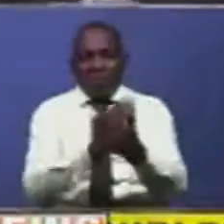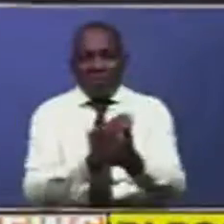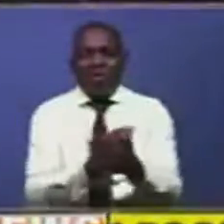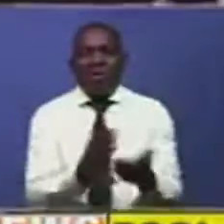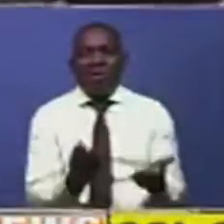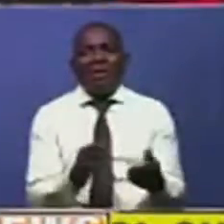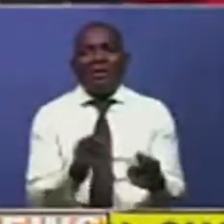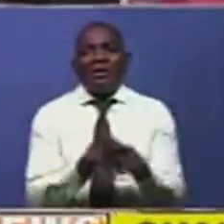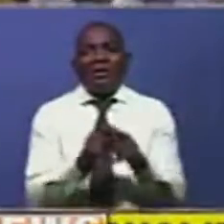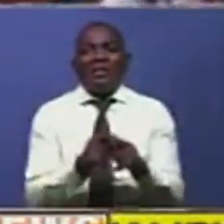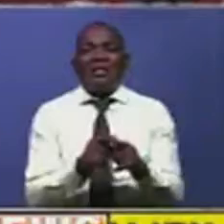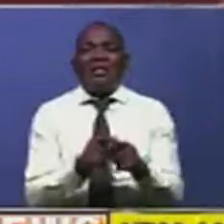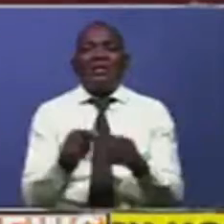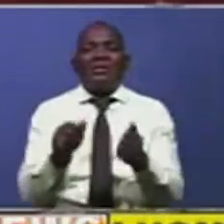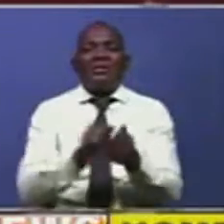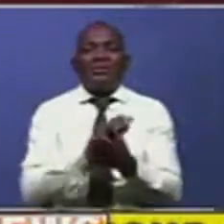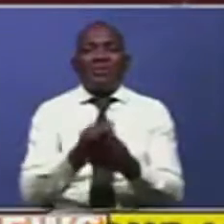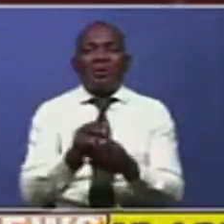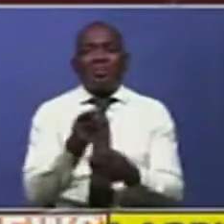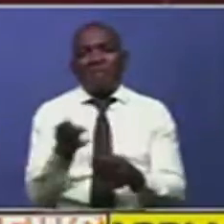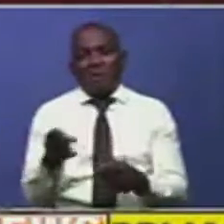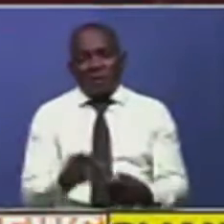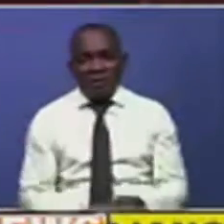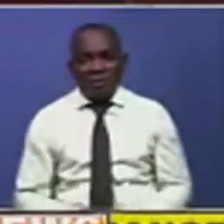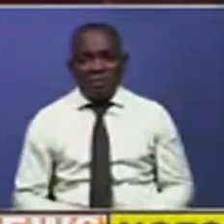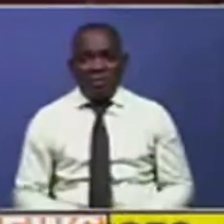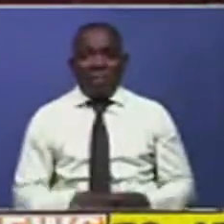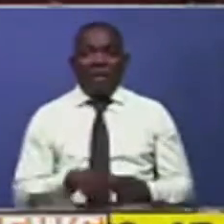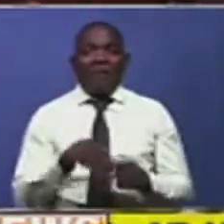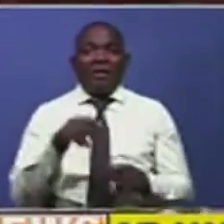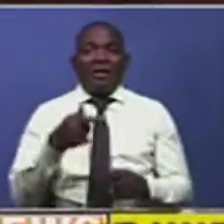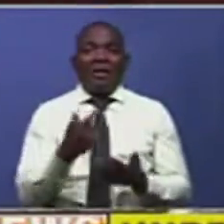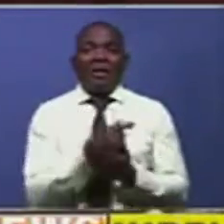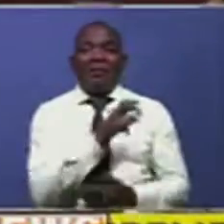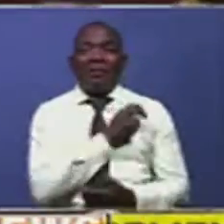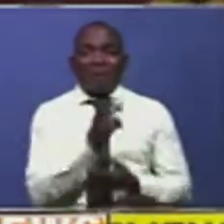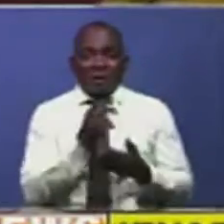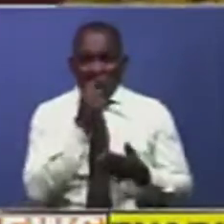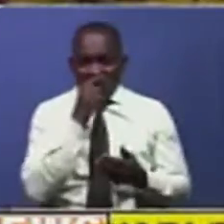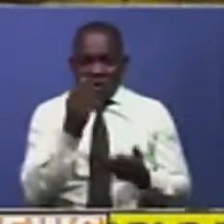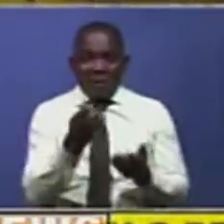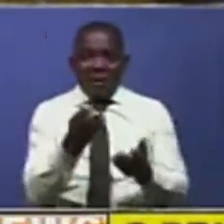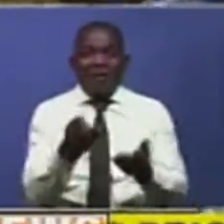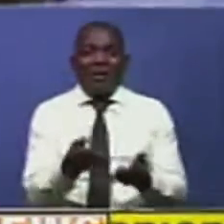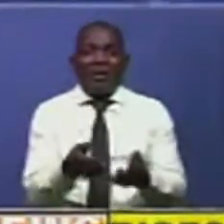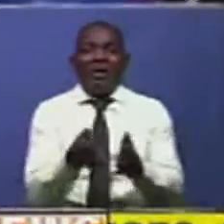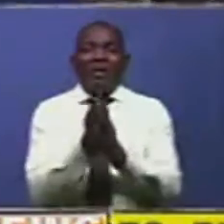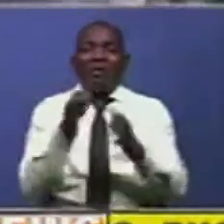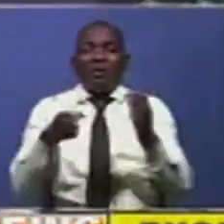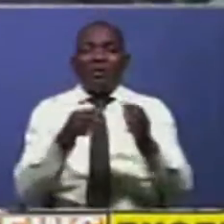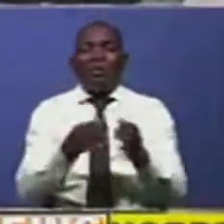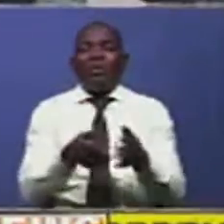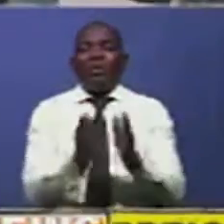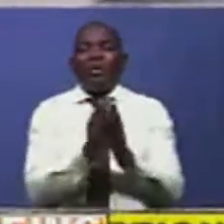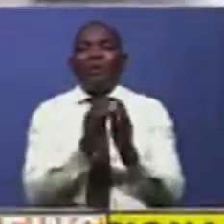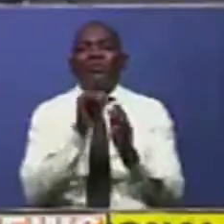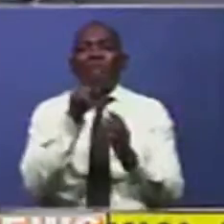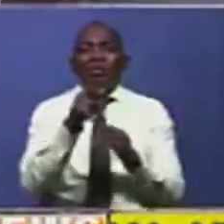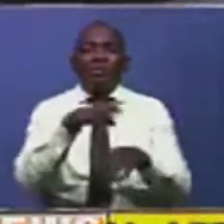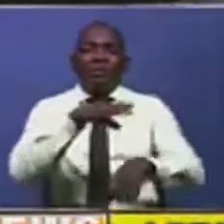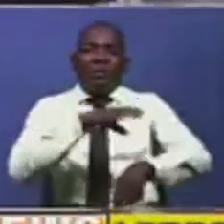highway and causing destruction to public property. The Ghana Police Service secured a judicial order for